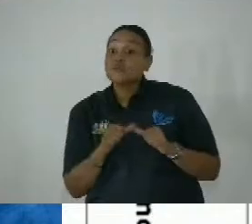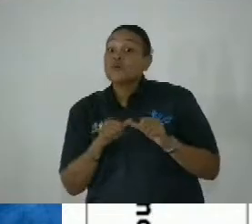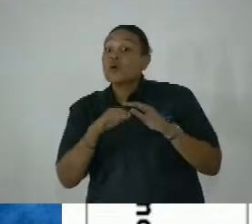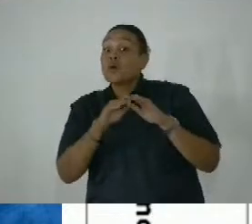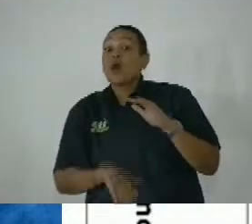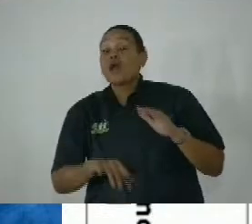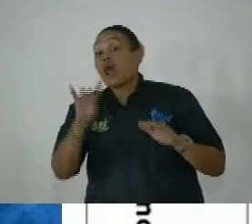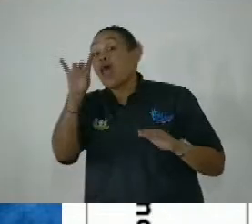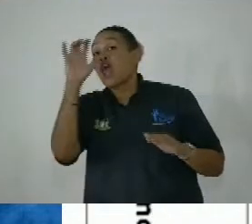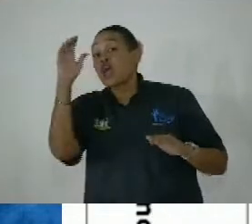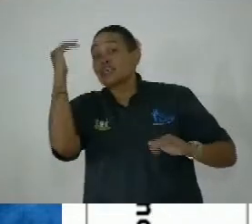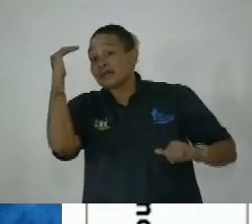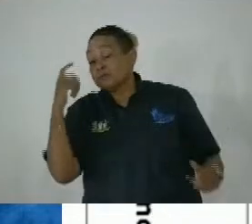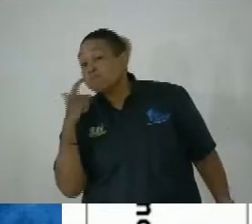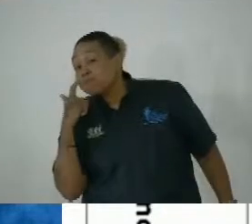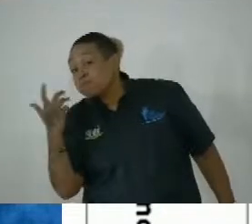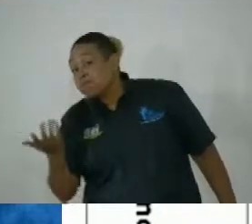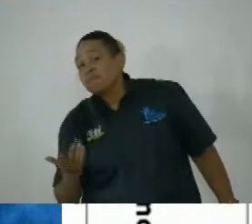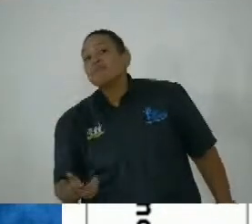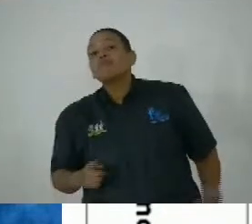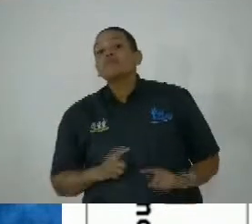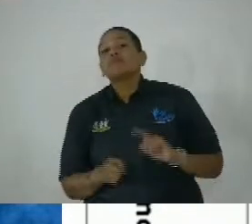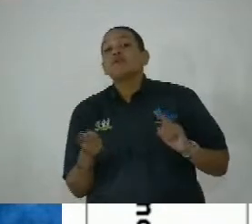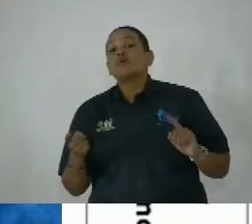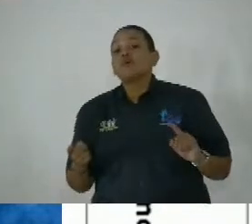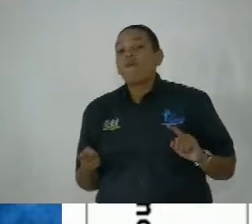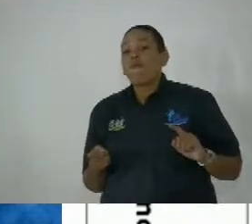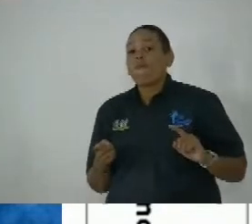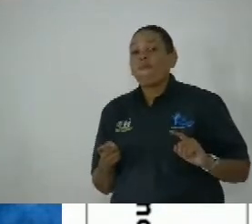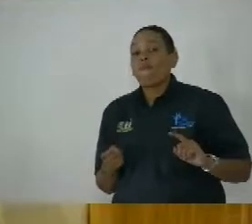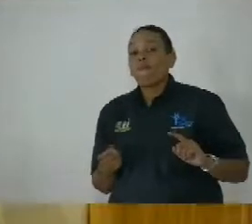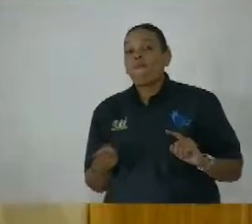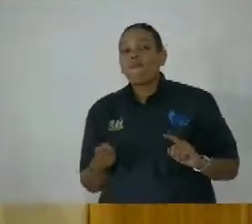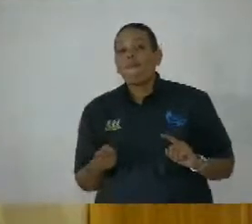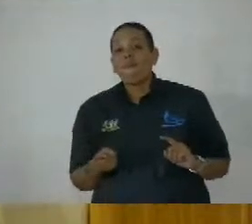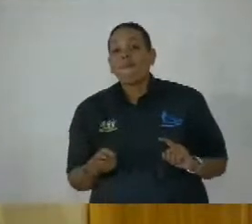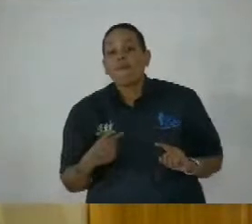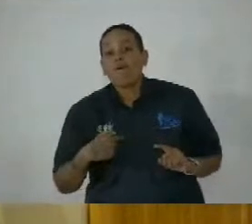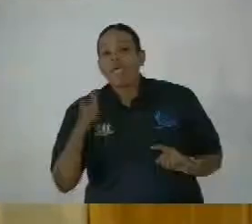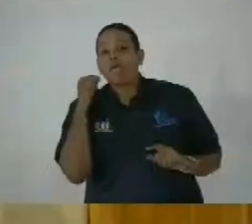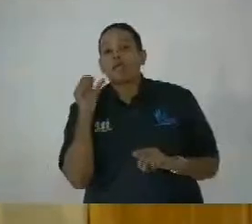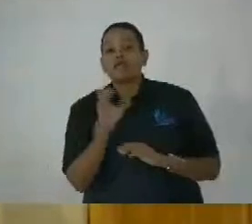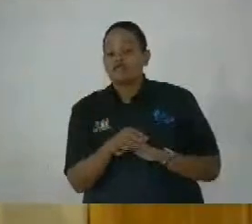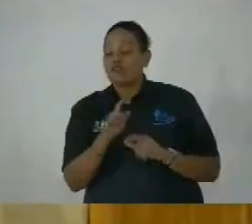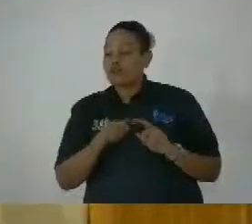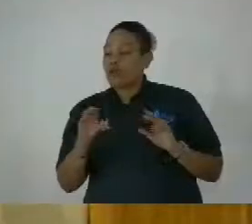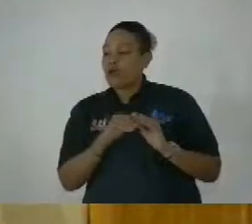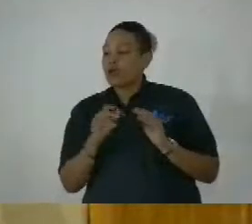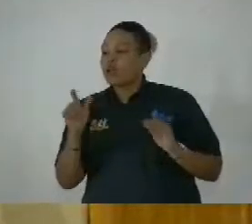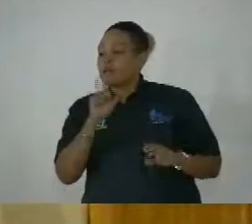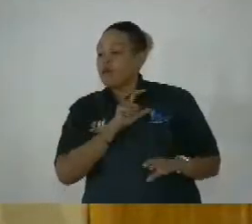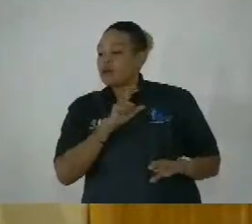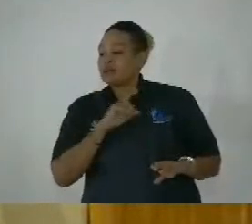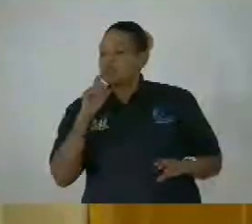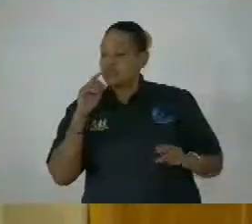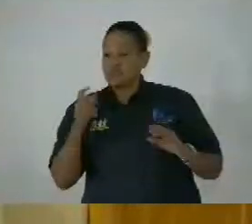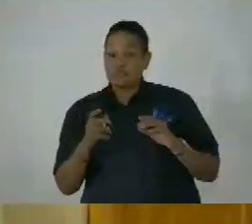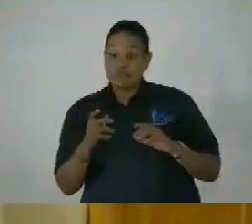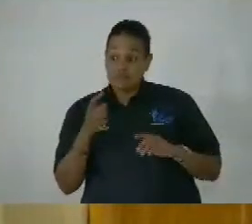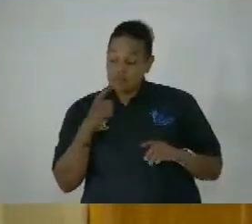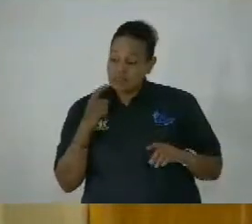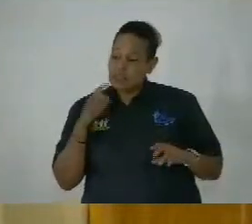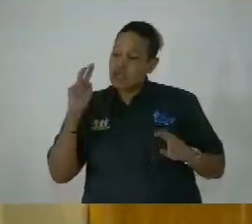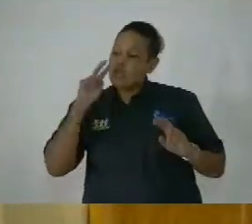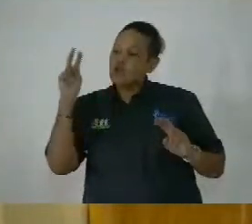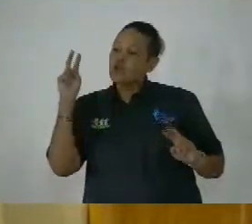800. But let's be, I won't push too hard, but the police, being conservative, say look